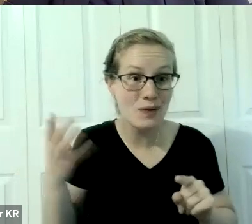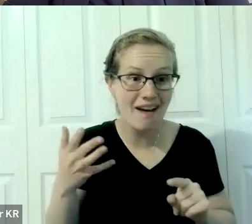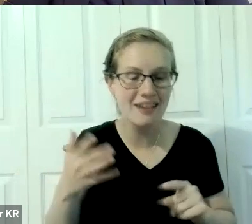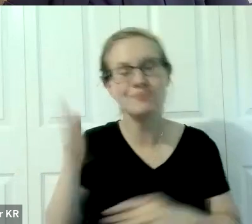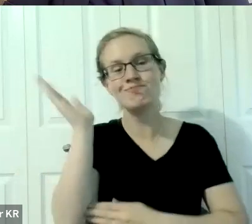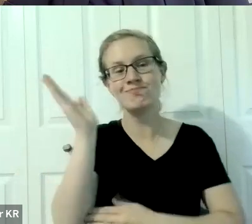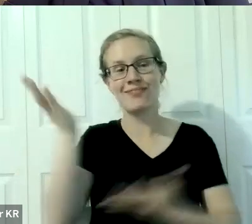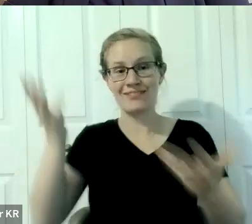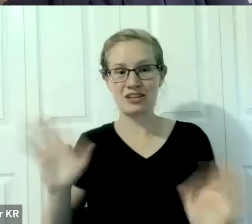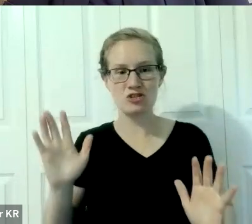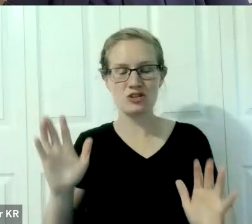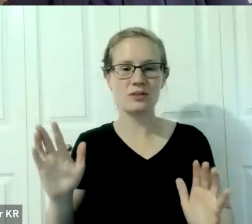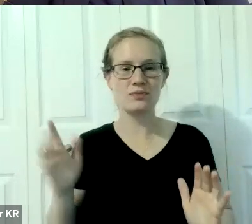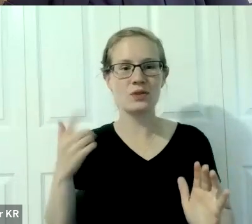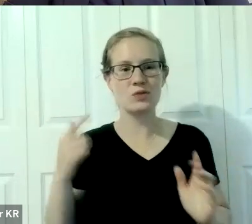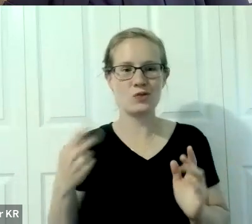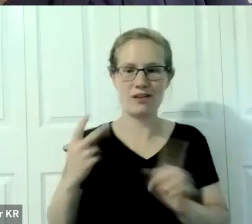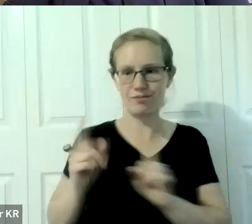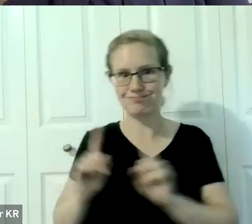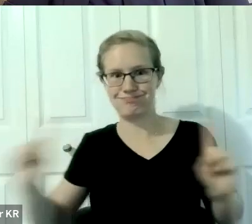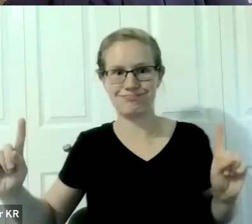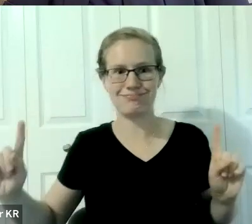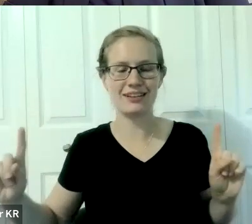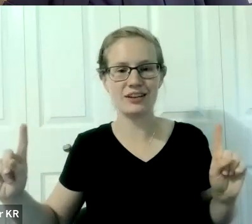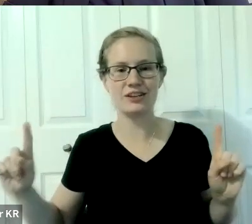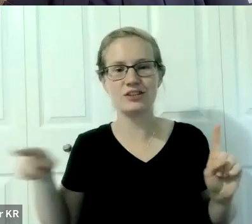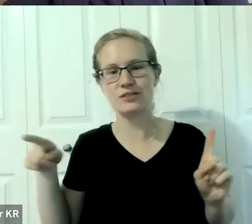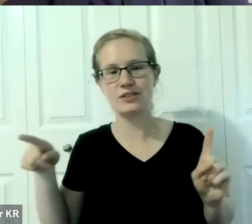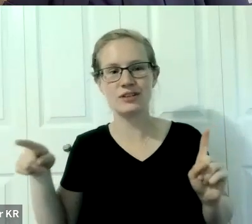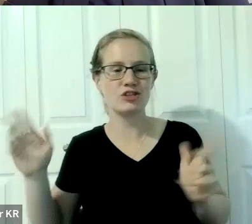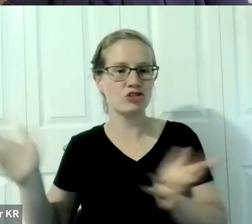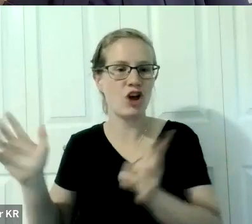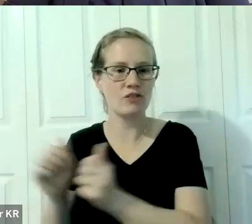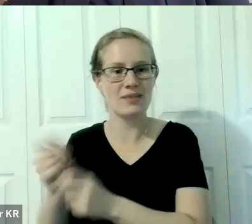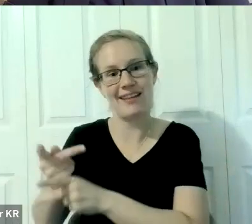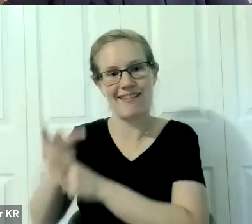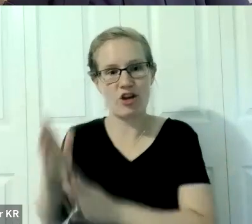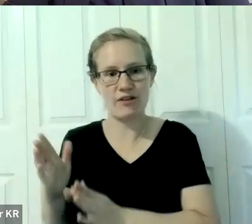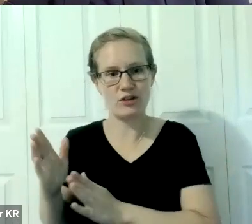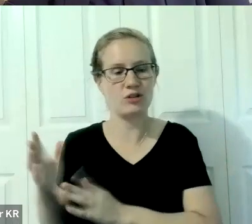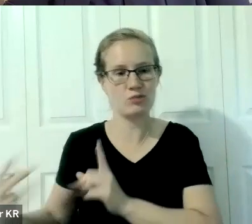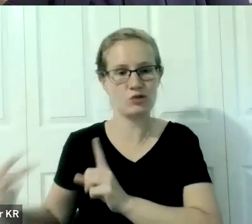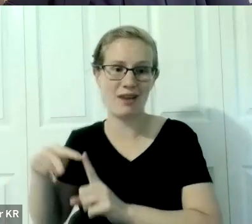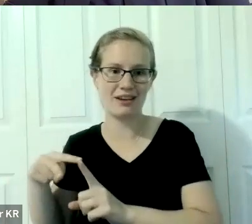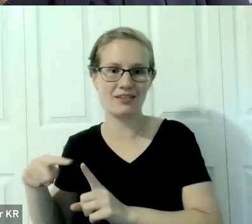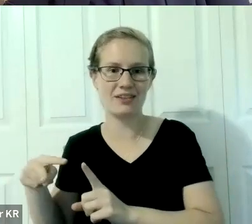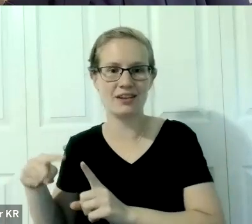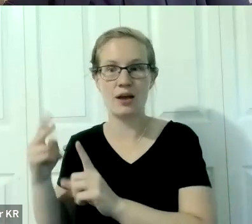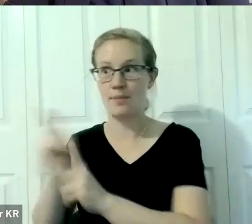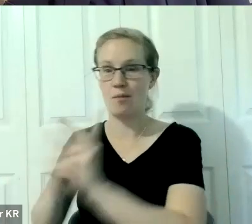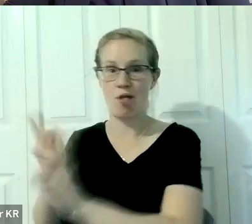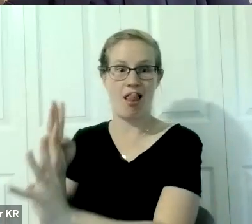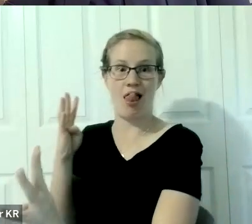our talk, we kind of split up, and she talks from the caregiver side, and she'll have a line of